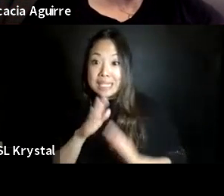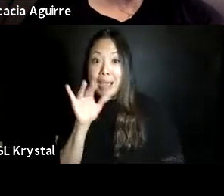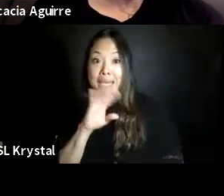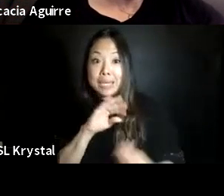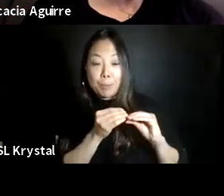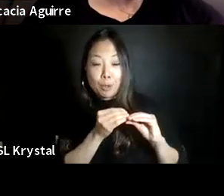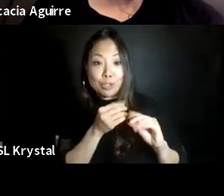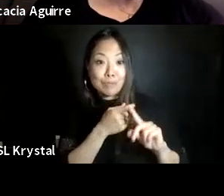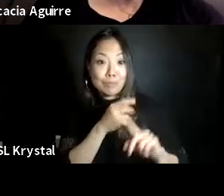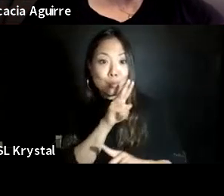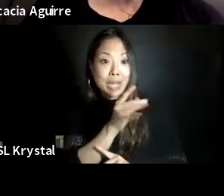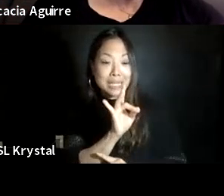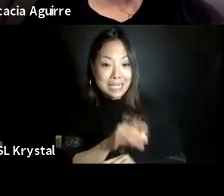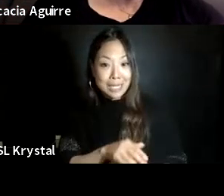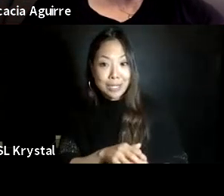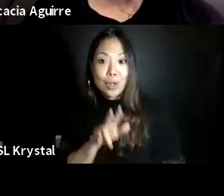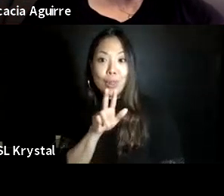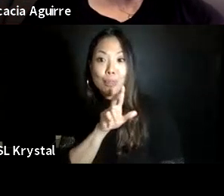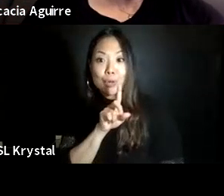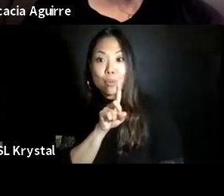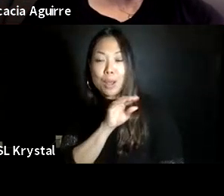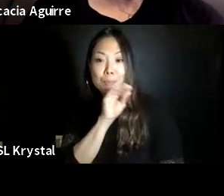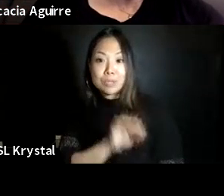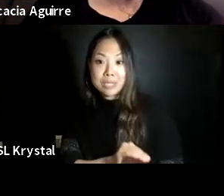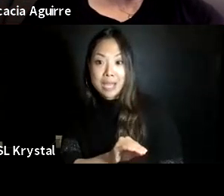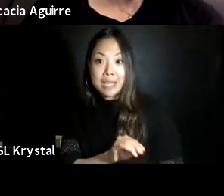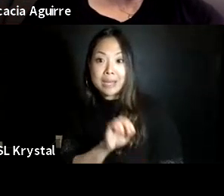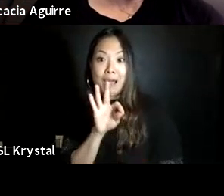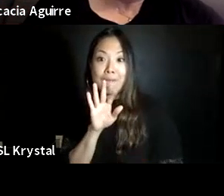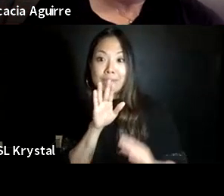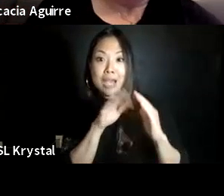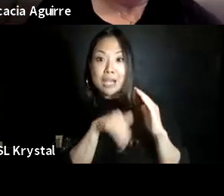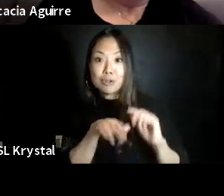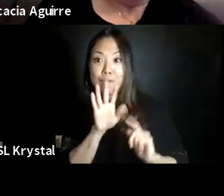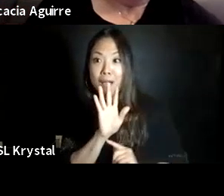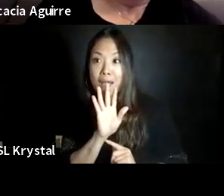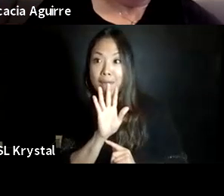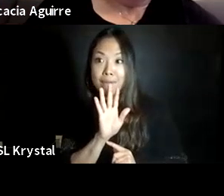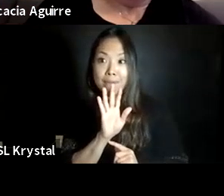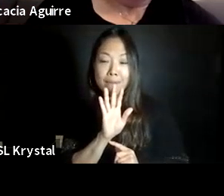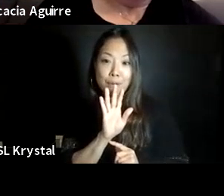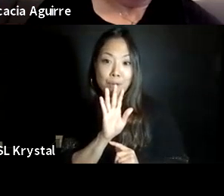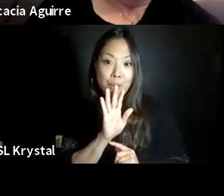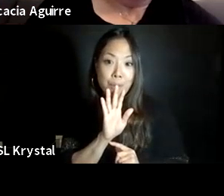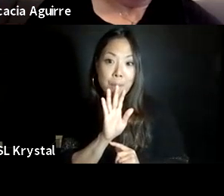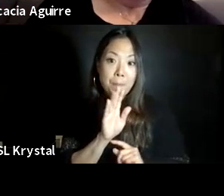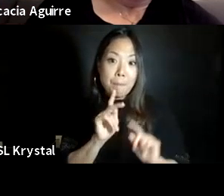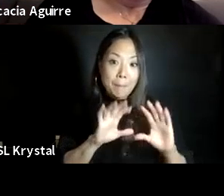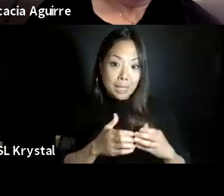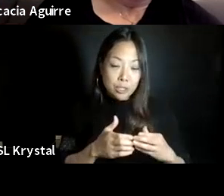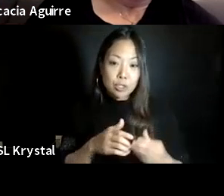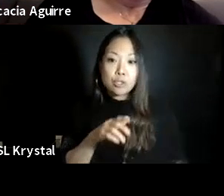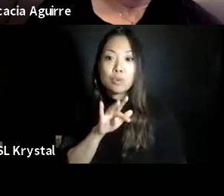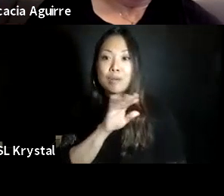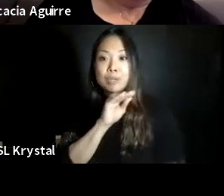2018, 31% of the under 5 population is white, 25% Black,